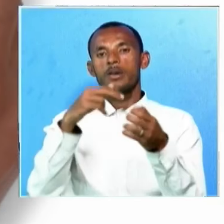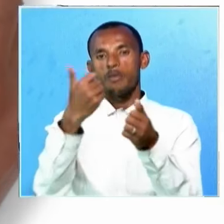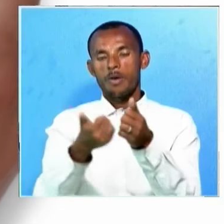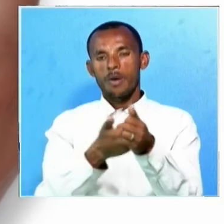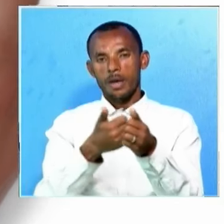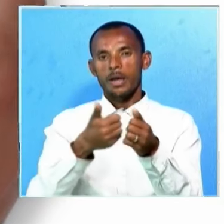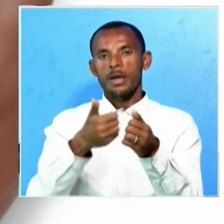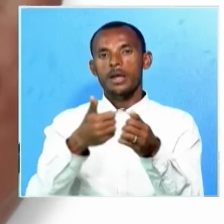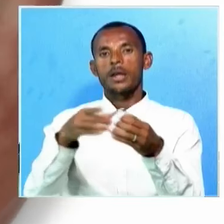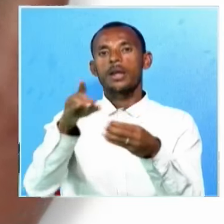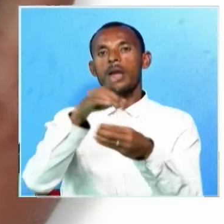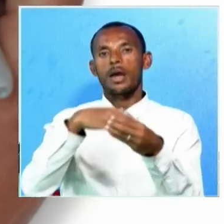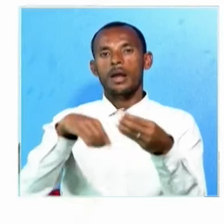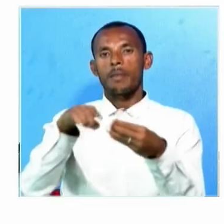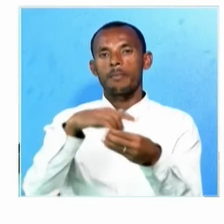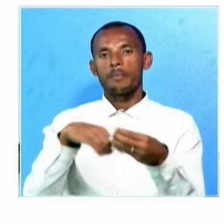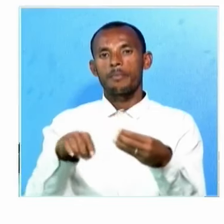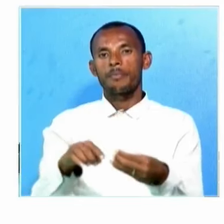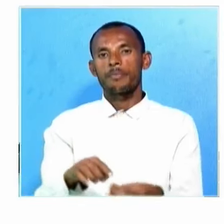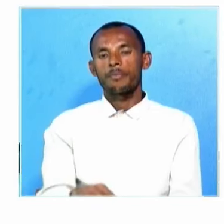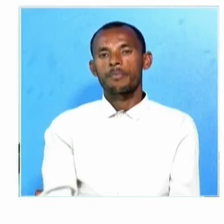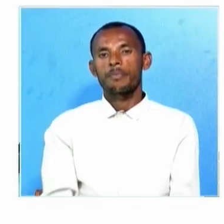Venn diagram.